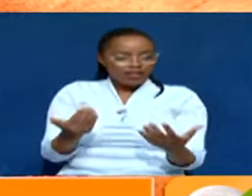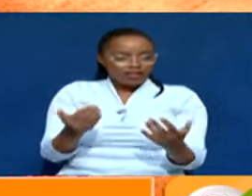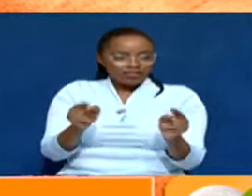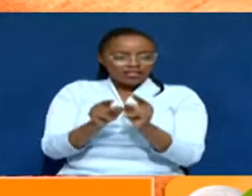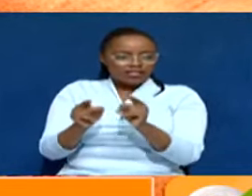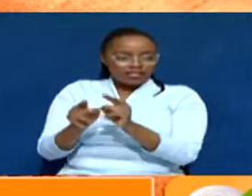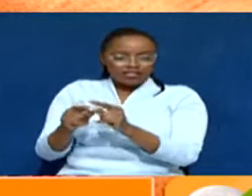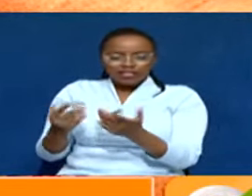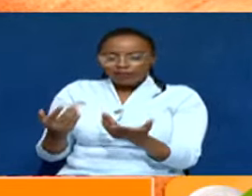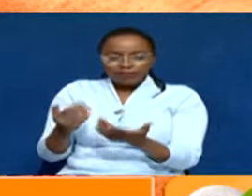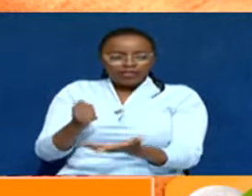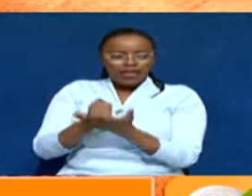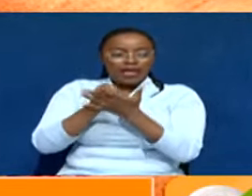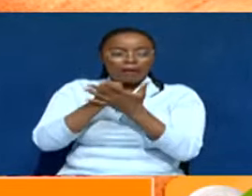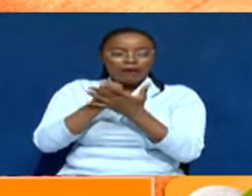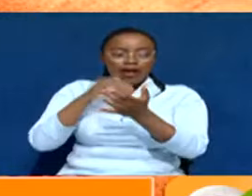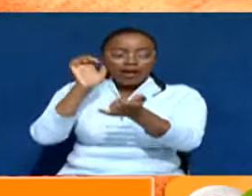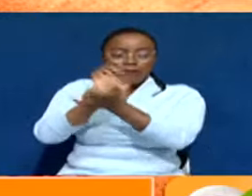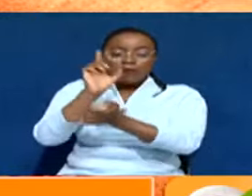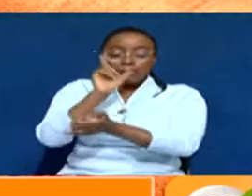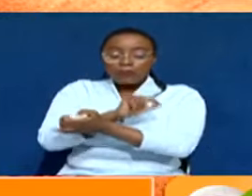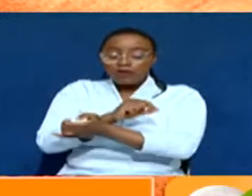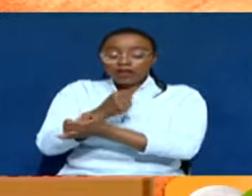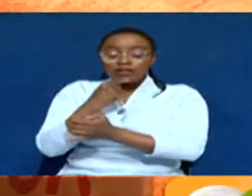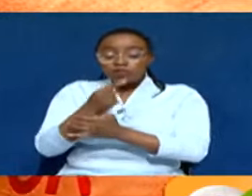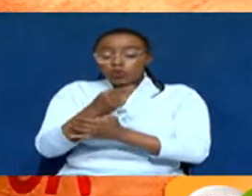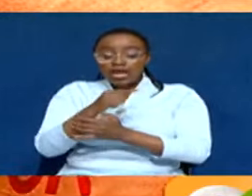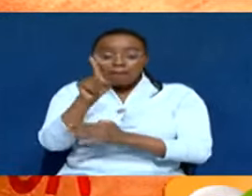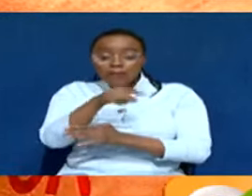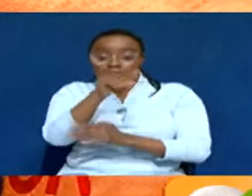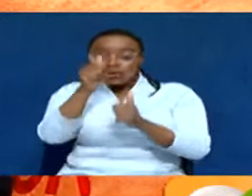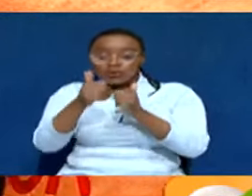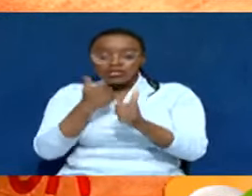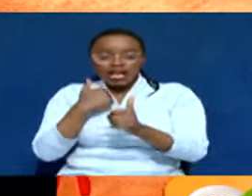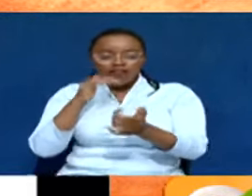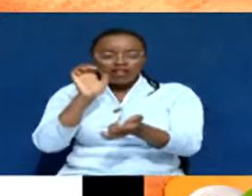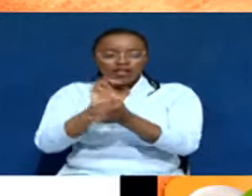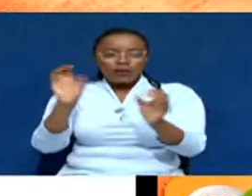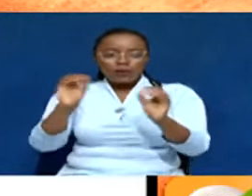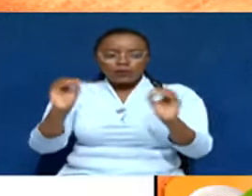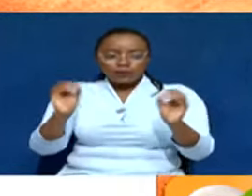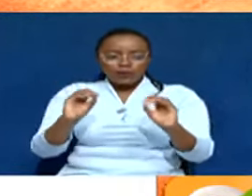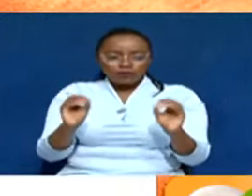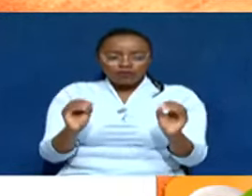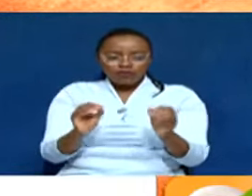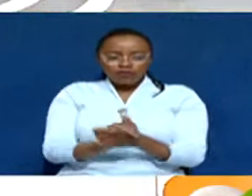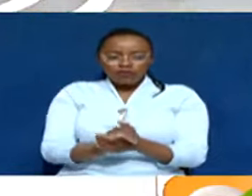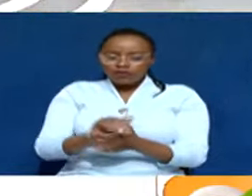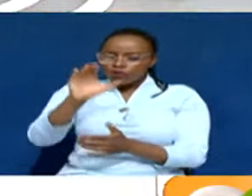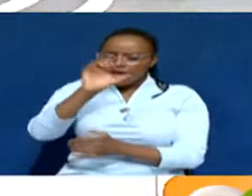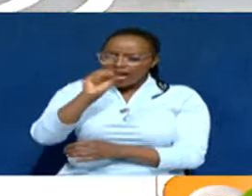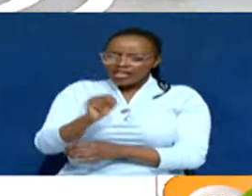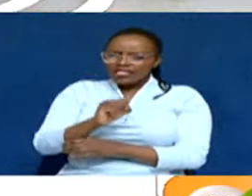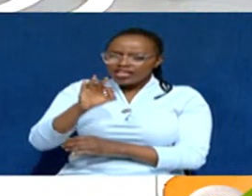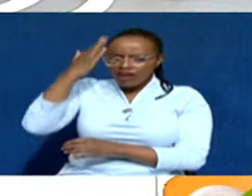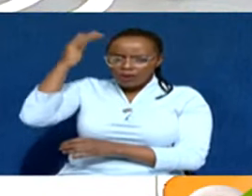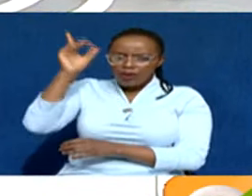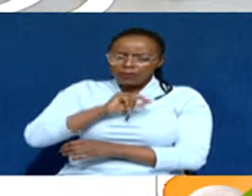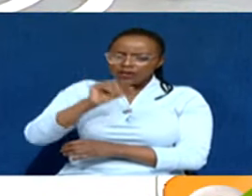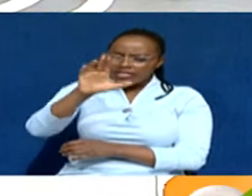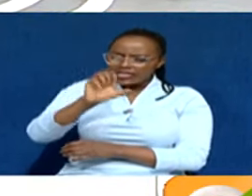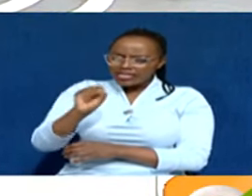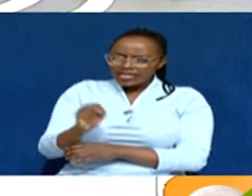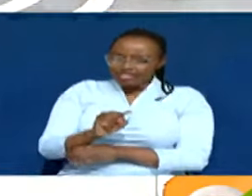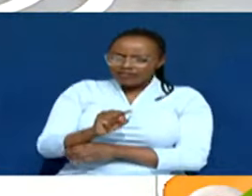Na wakamweka ndani. Amefungwa, hajafunguliwa mashtaka. Hajui amefungiwa nini. How many months down the line? Let's ask the CS if he's aware.